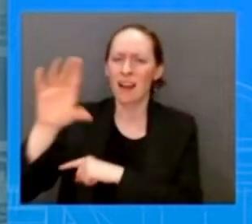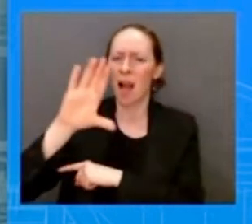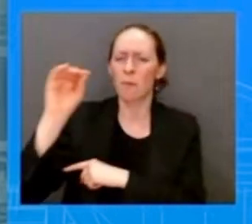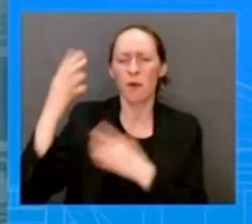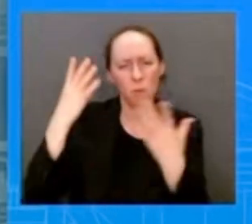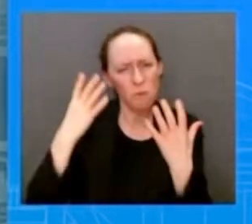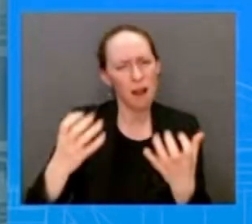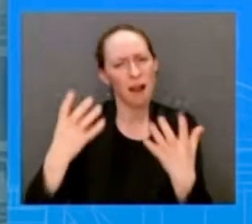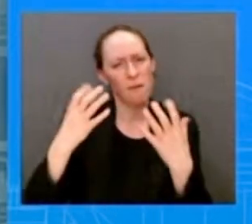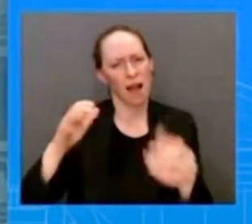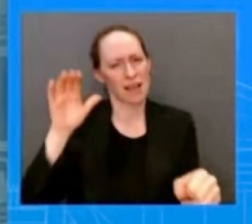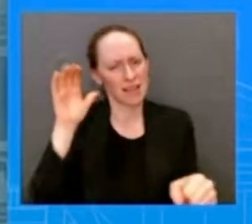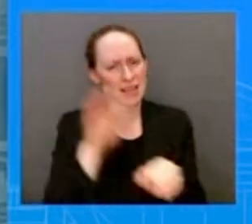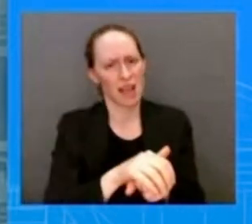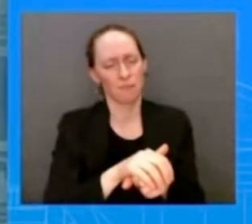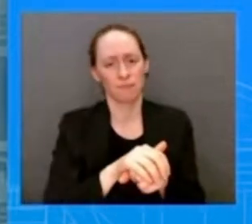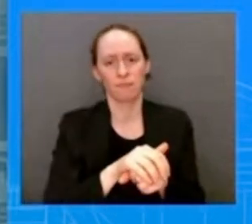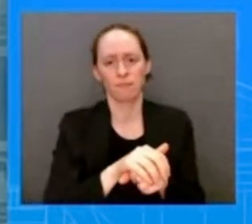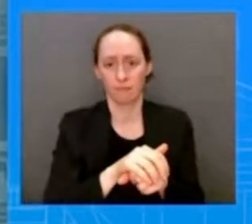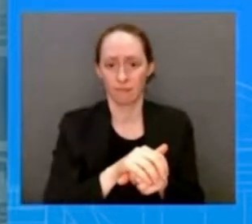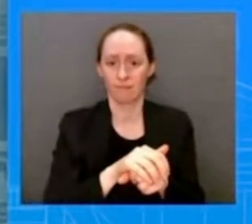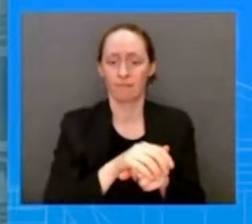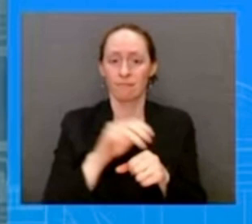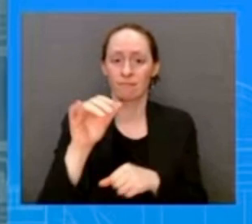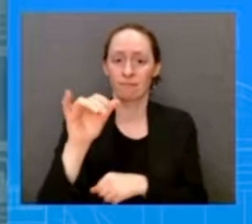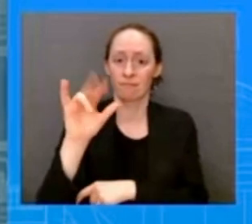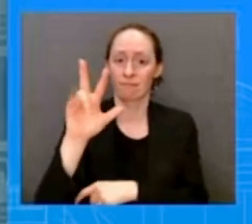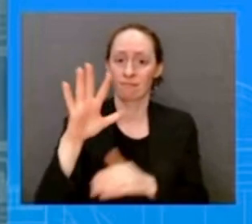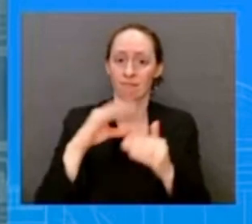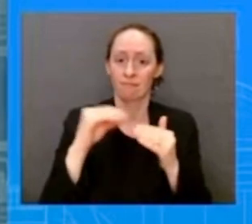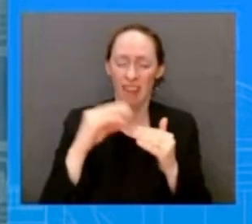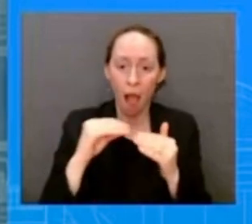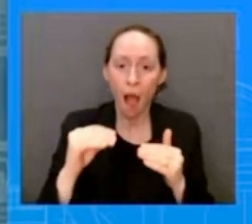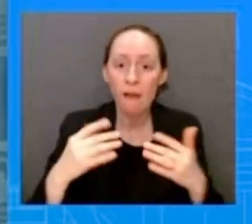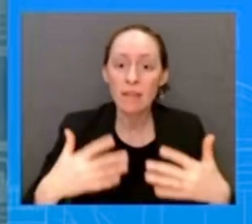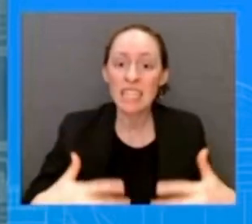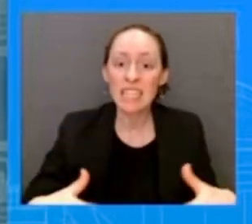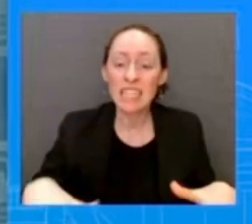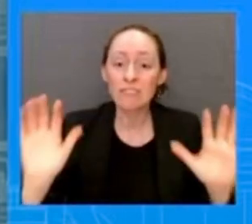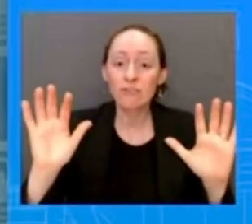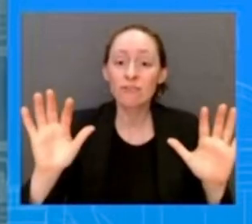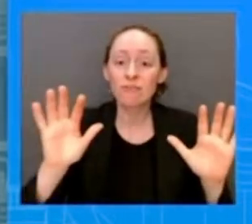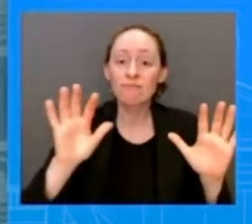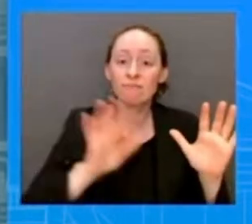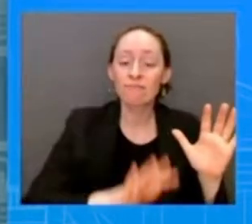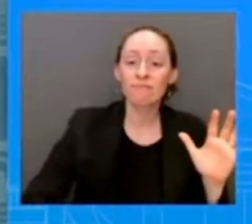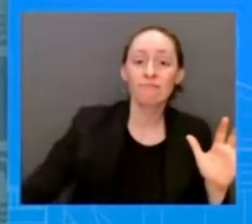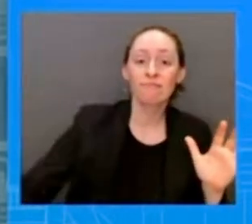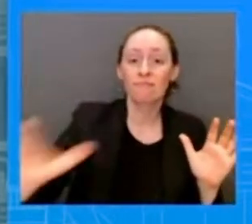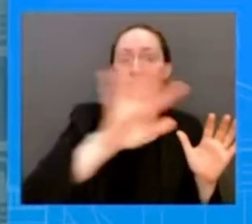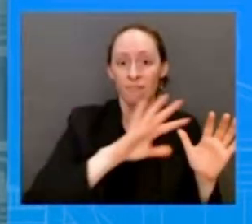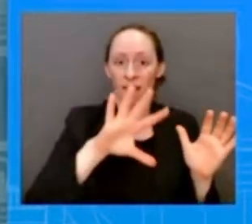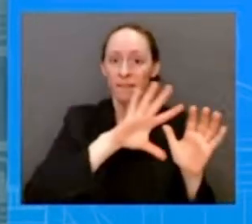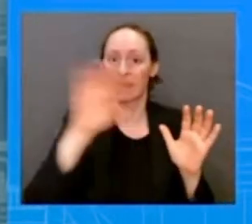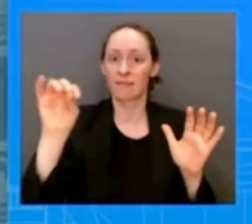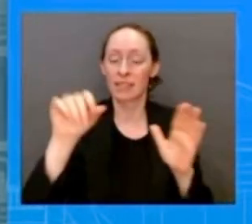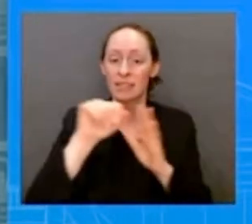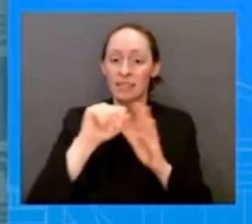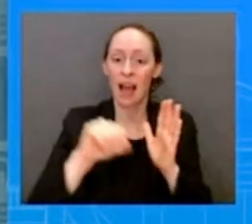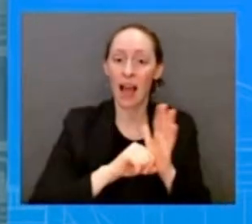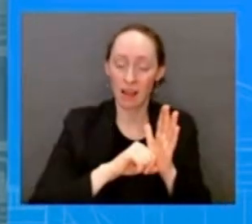Americans in all 50 states, especially in communities of color, will benefit from the president's cost-cutting